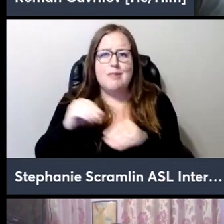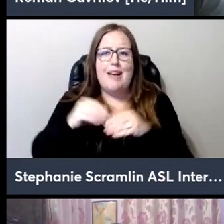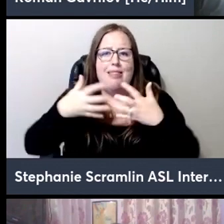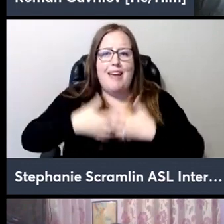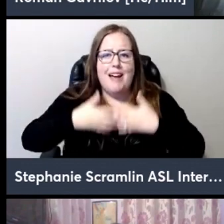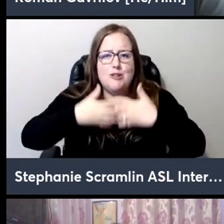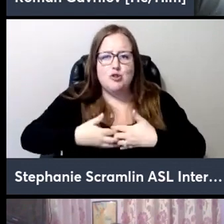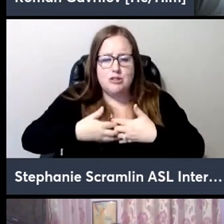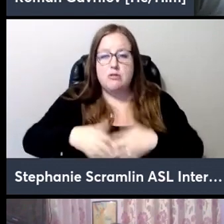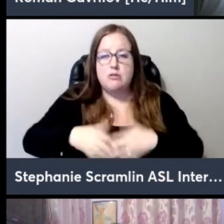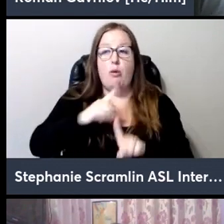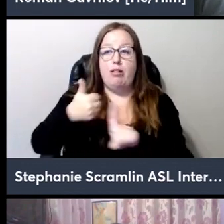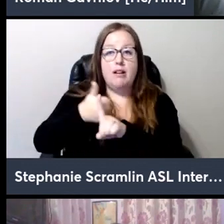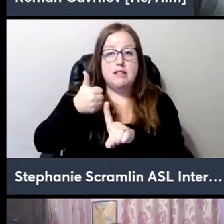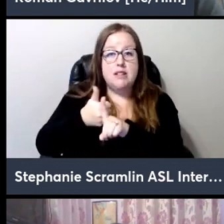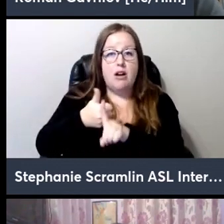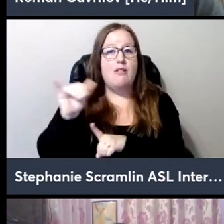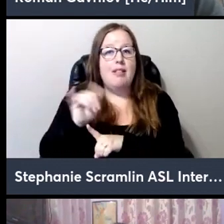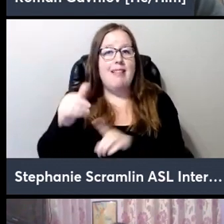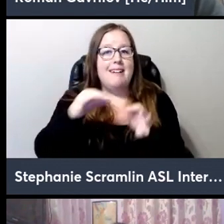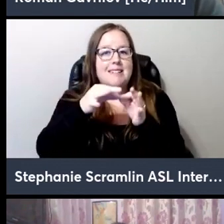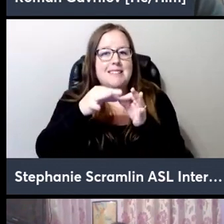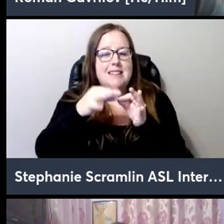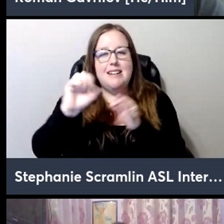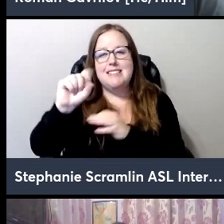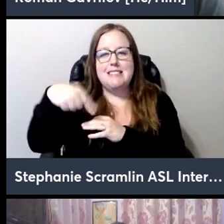and treated as a SQL table.